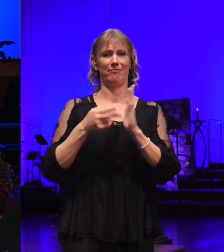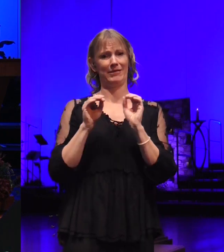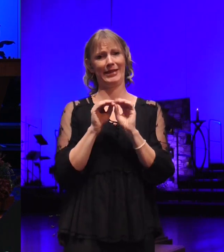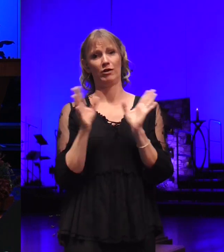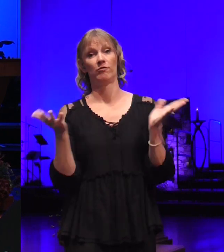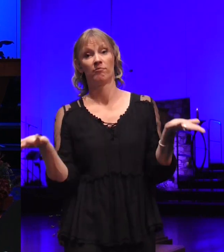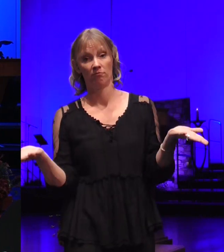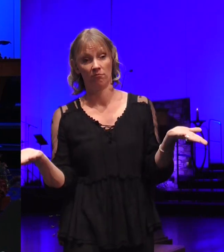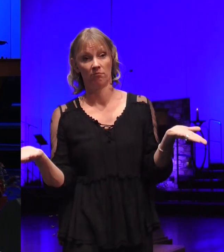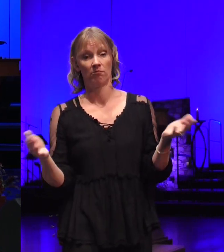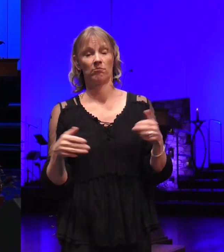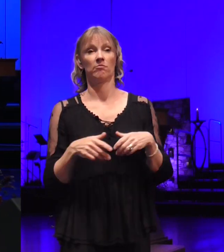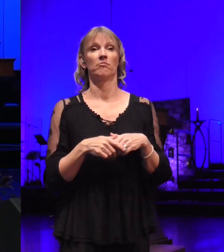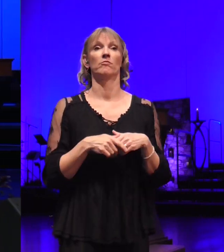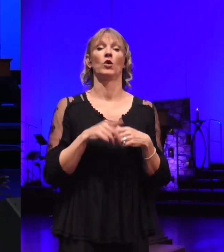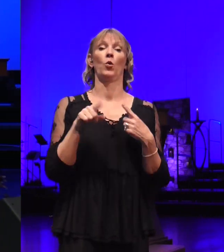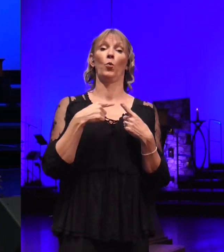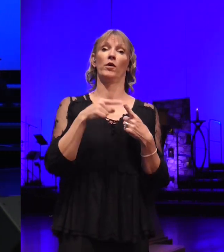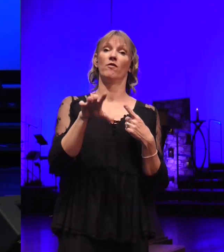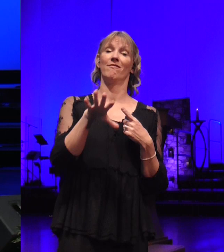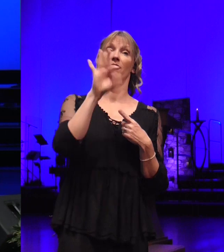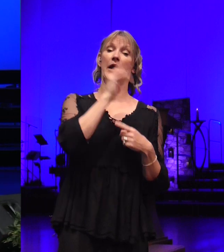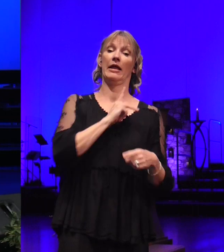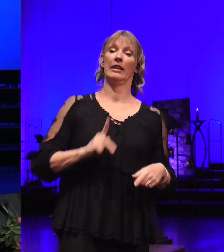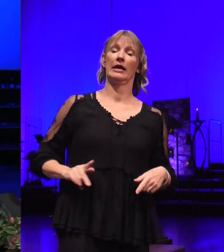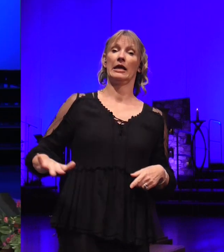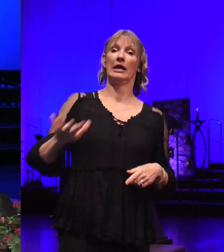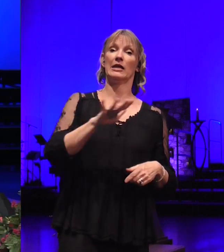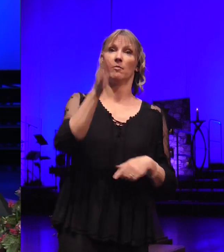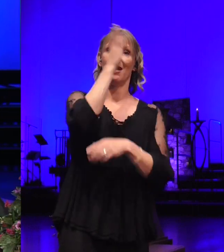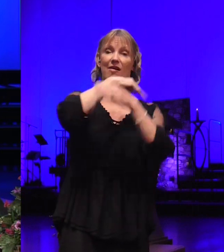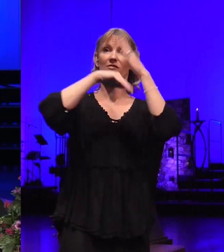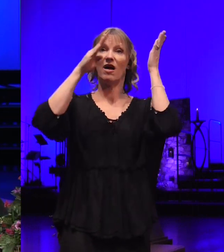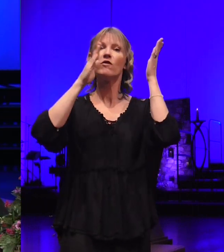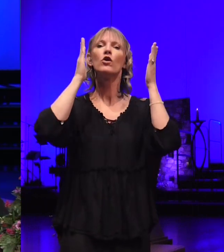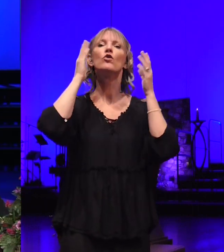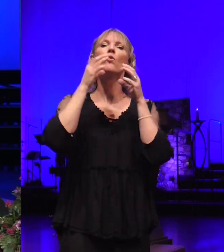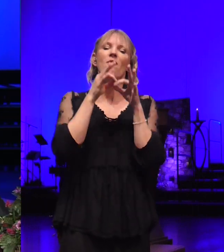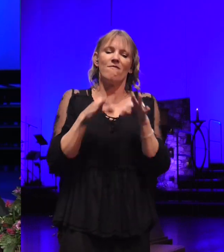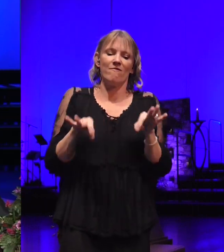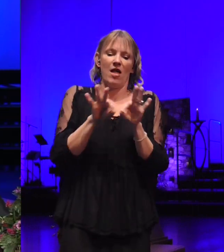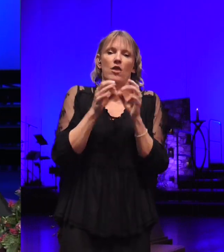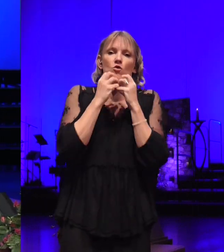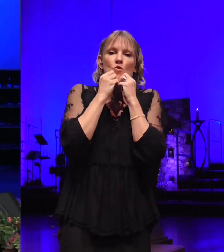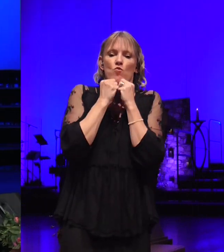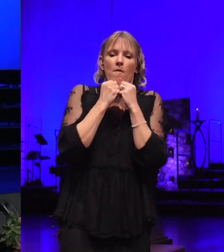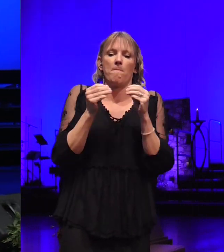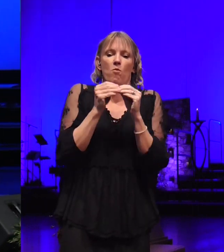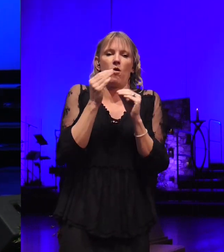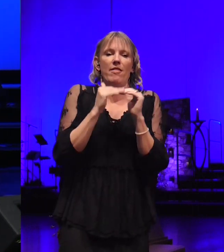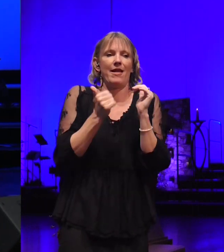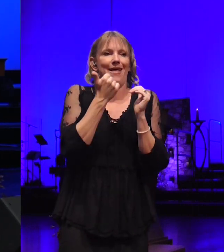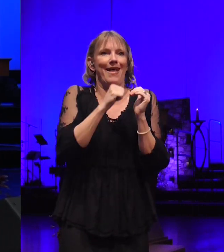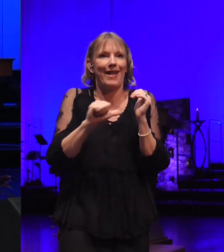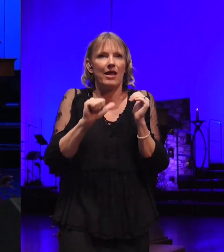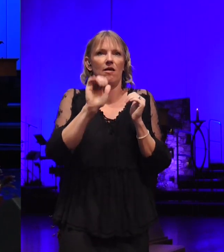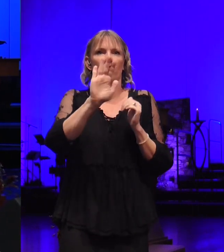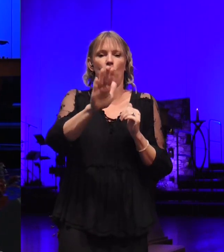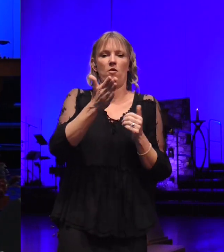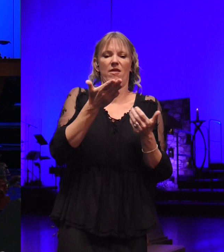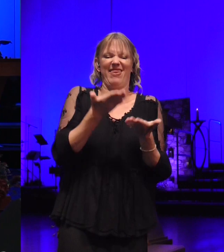clear. When you discover the kingdom of heaven, you value it more than any of your